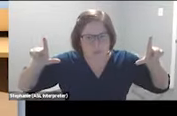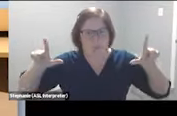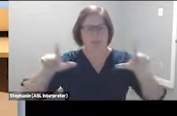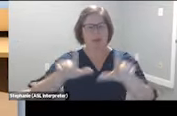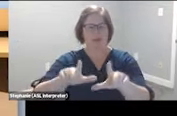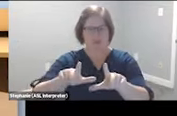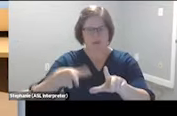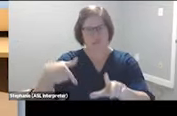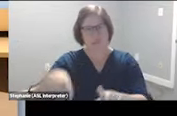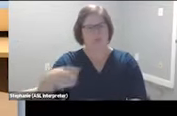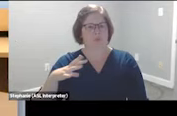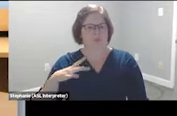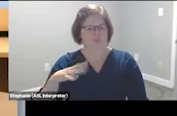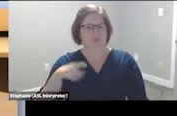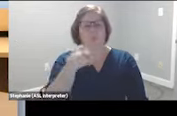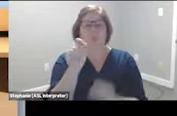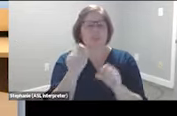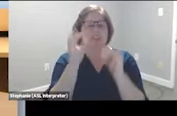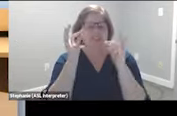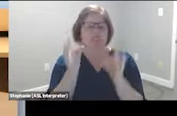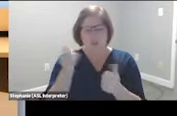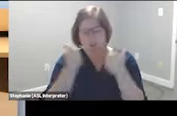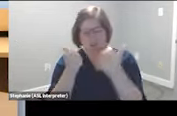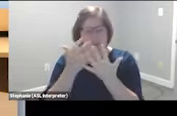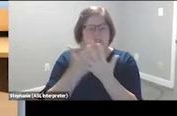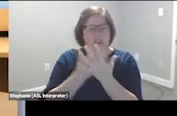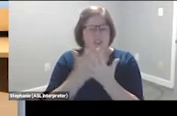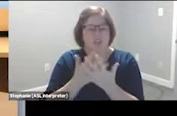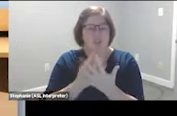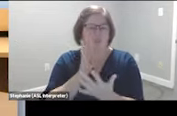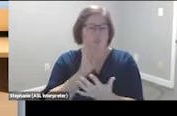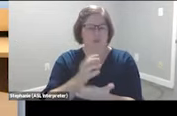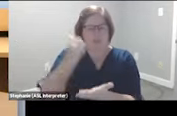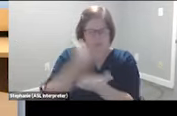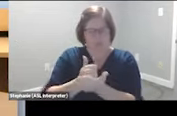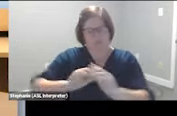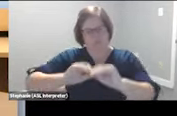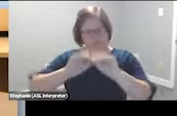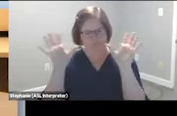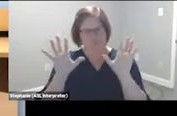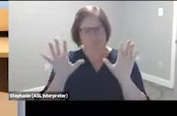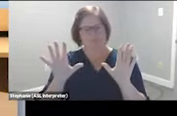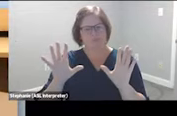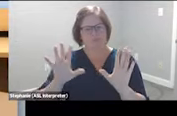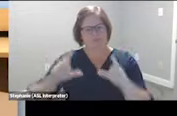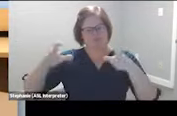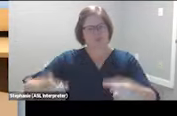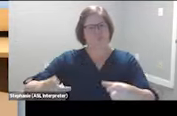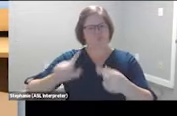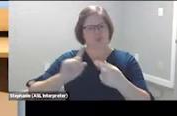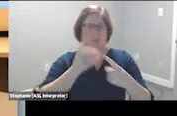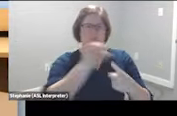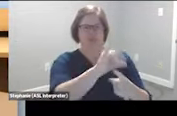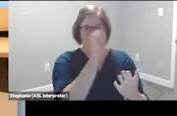processing filters, you can choose the appropriate filter that maps most appropriately to that particular